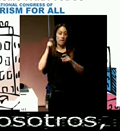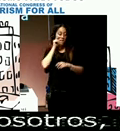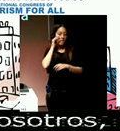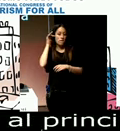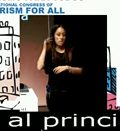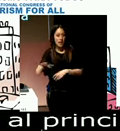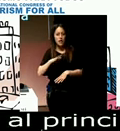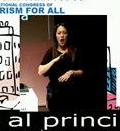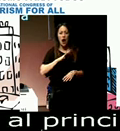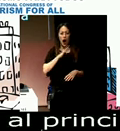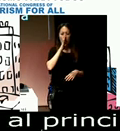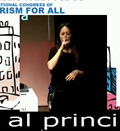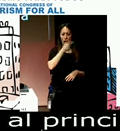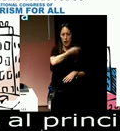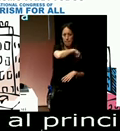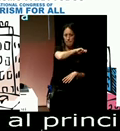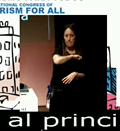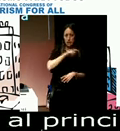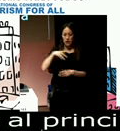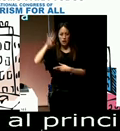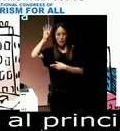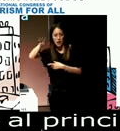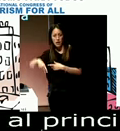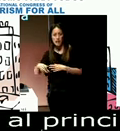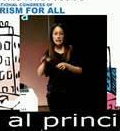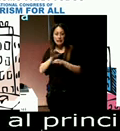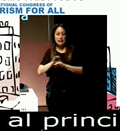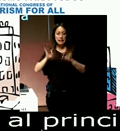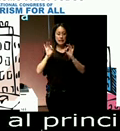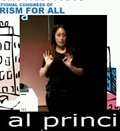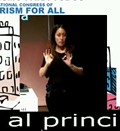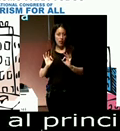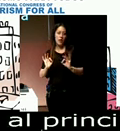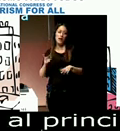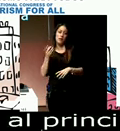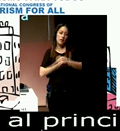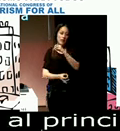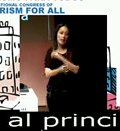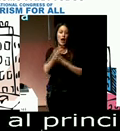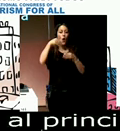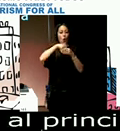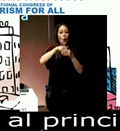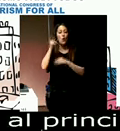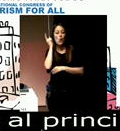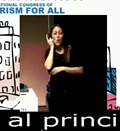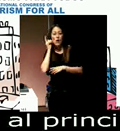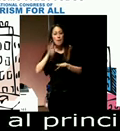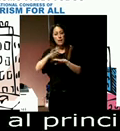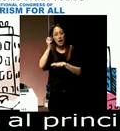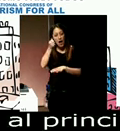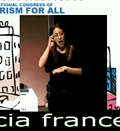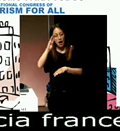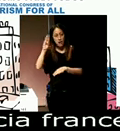We are also operate in Spain, in Barcelona. We are specialized in creation of mobile